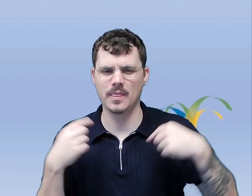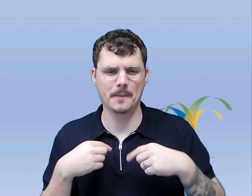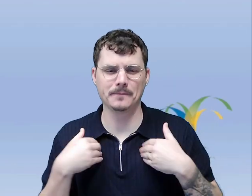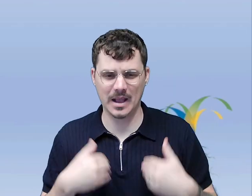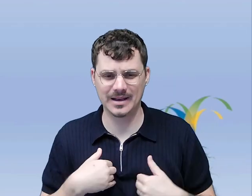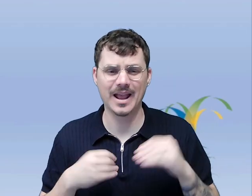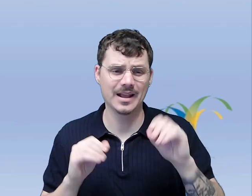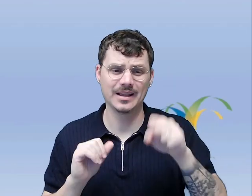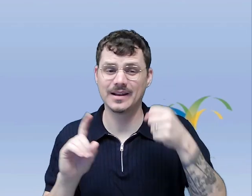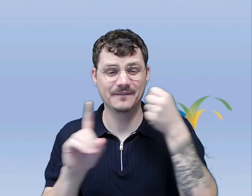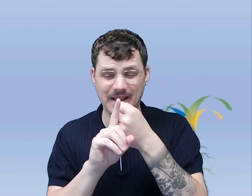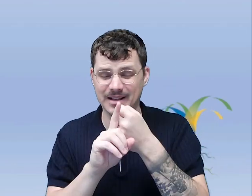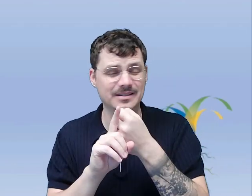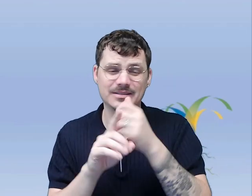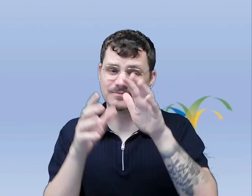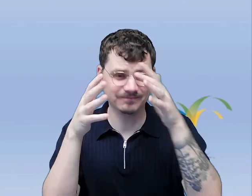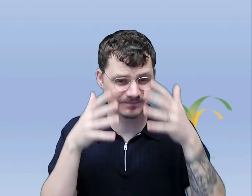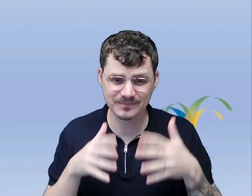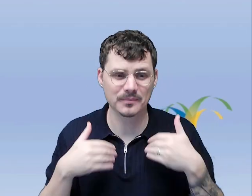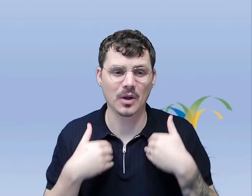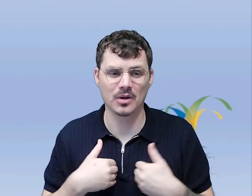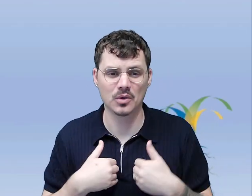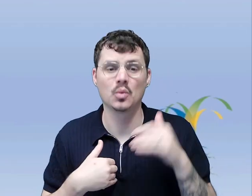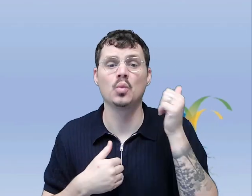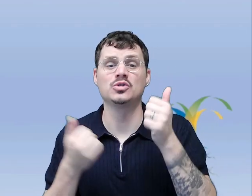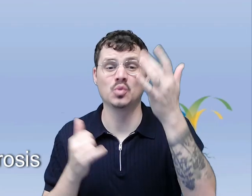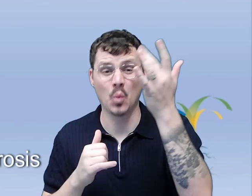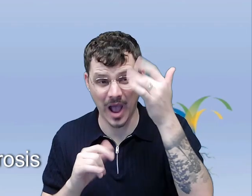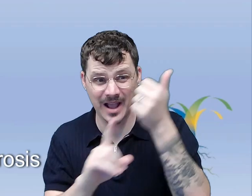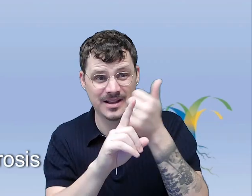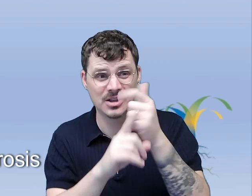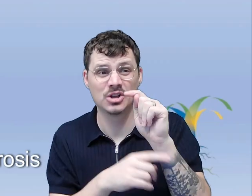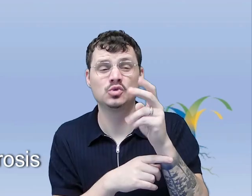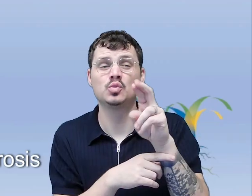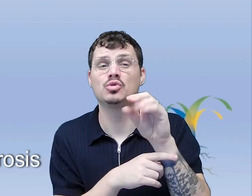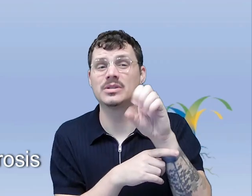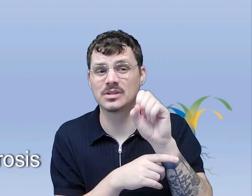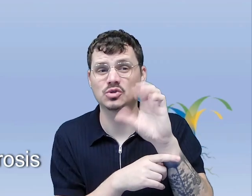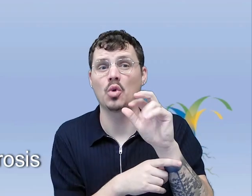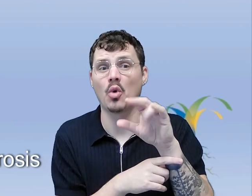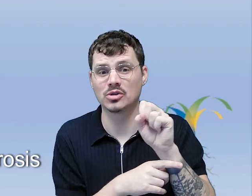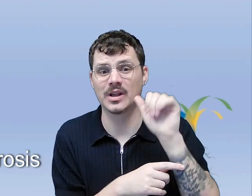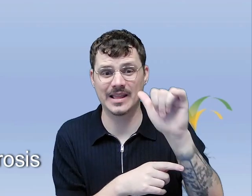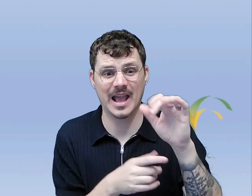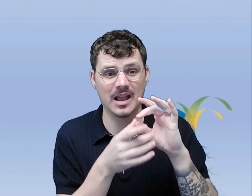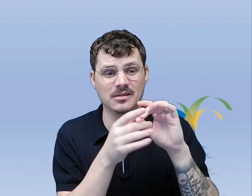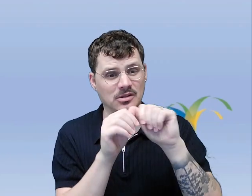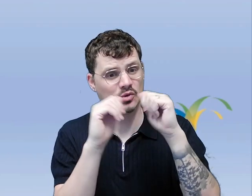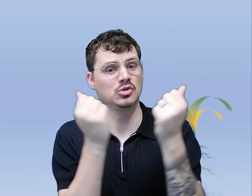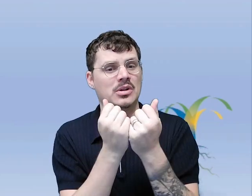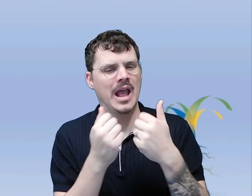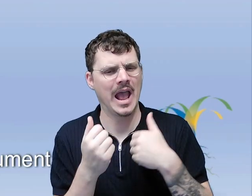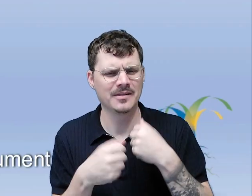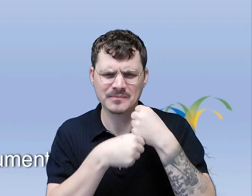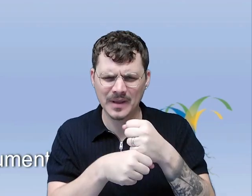anywhere in the body and can affect any structure in the body, which is why the Tuberous Sclerosis